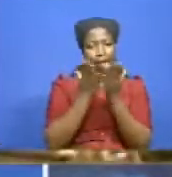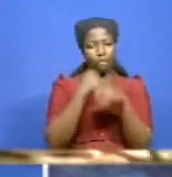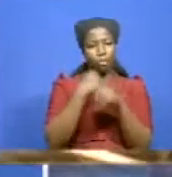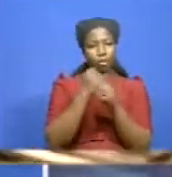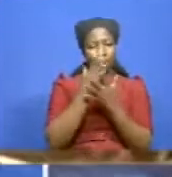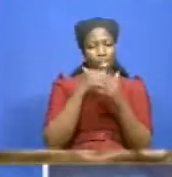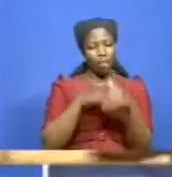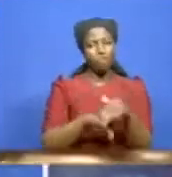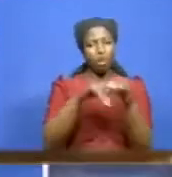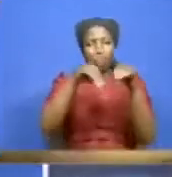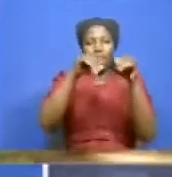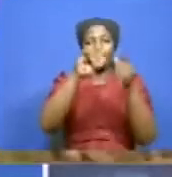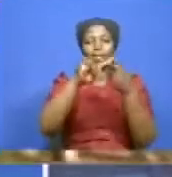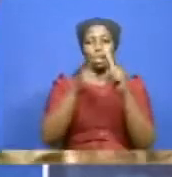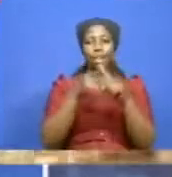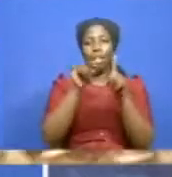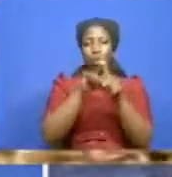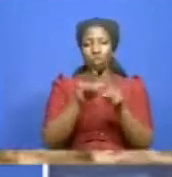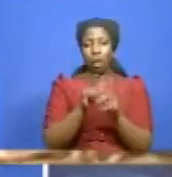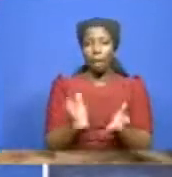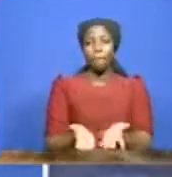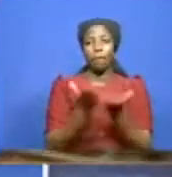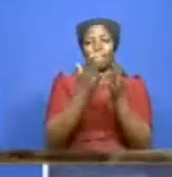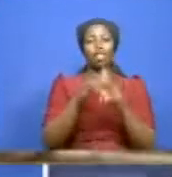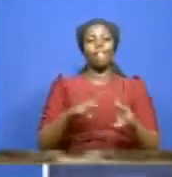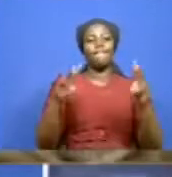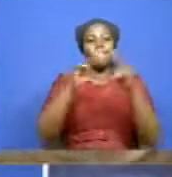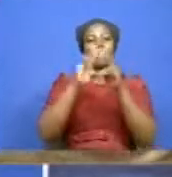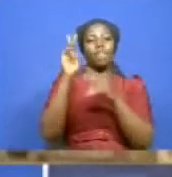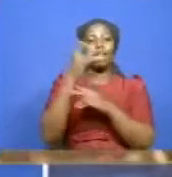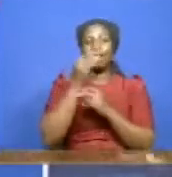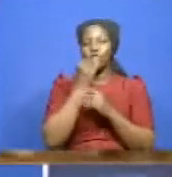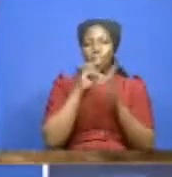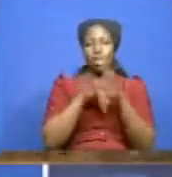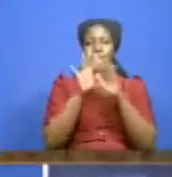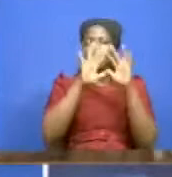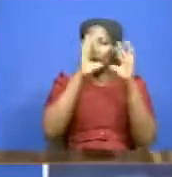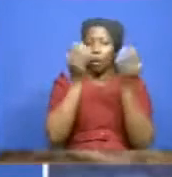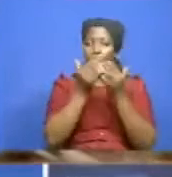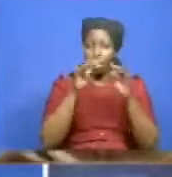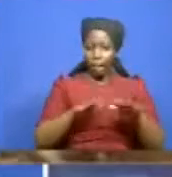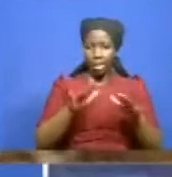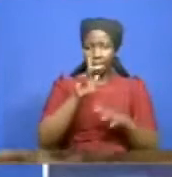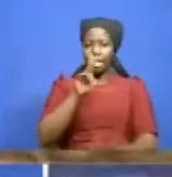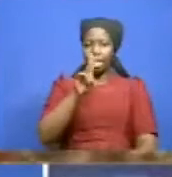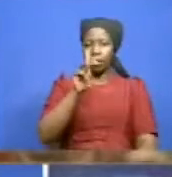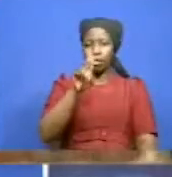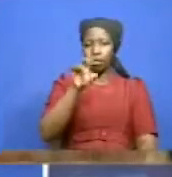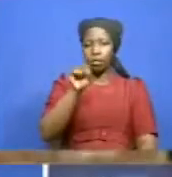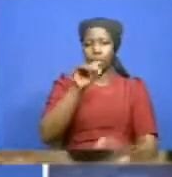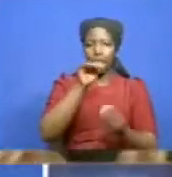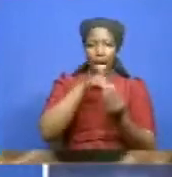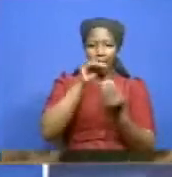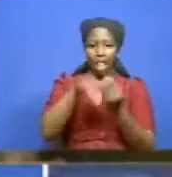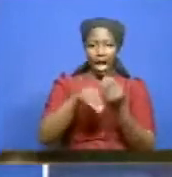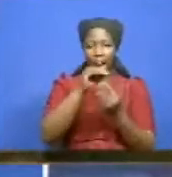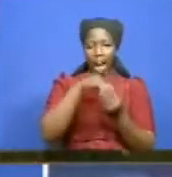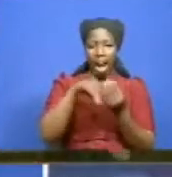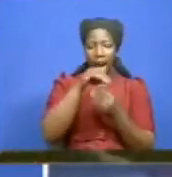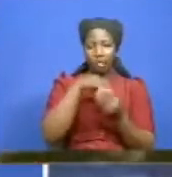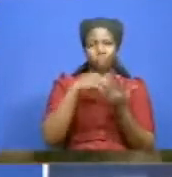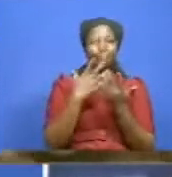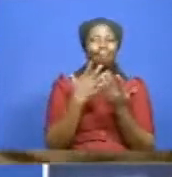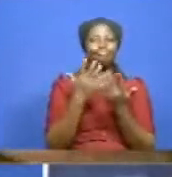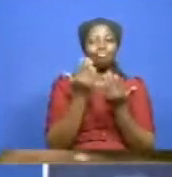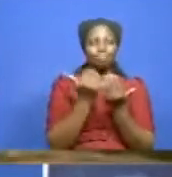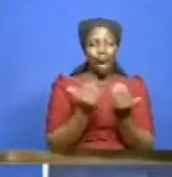with quality standards and enhance the value of Kenyan fruits in the global market. The Kakuzi Avocado Smallholder Program focuses on the